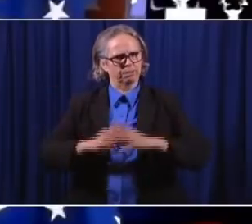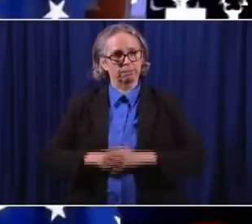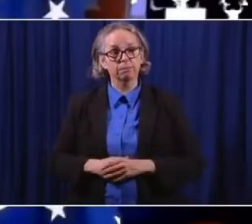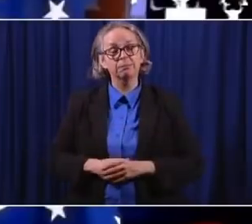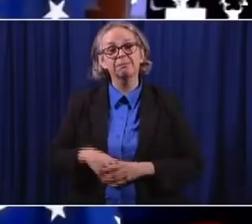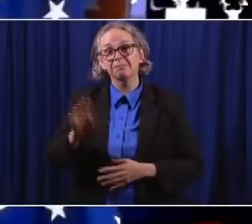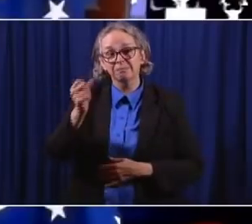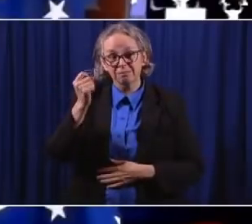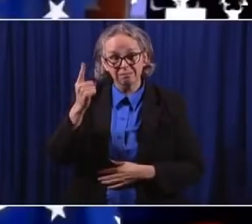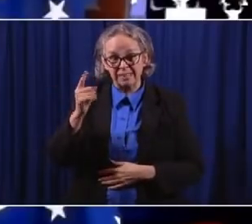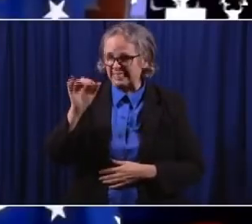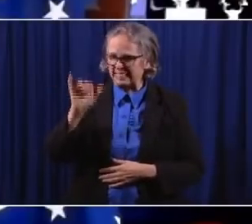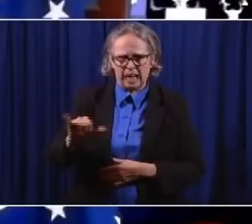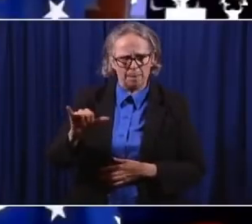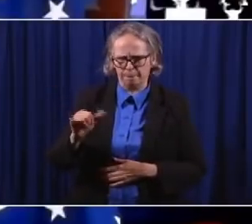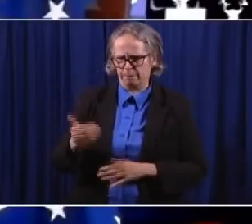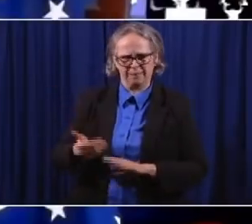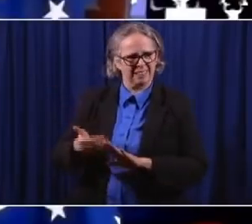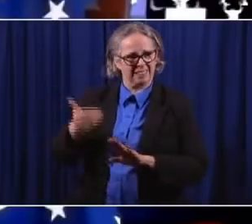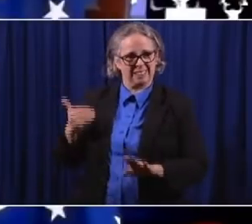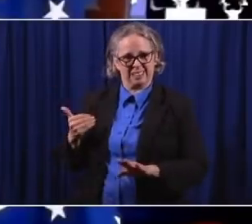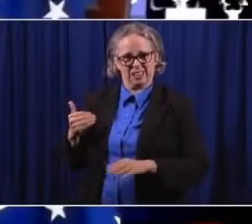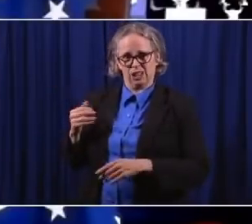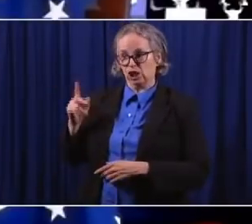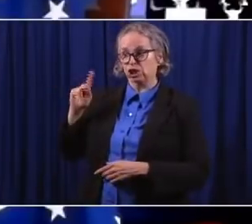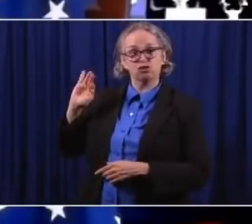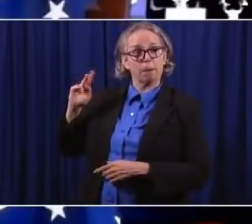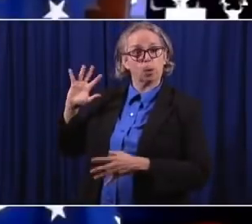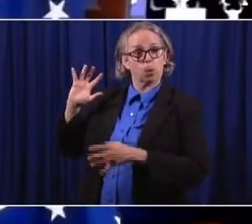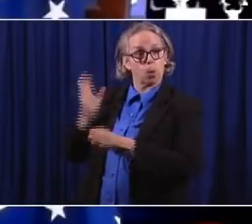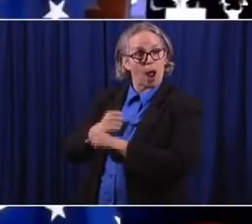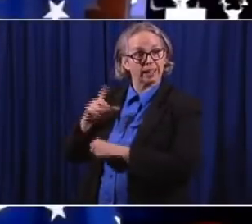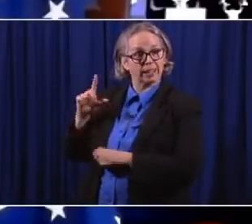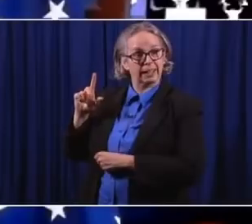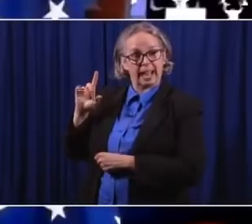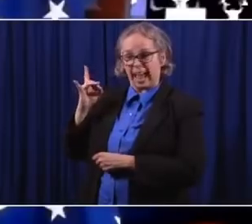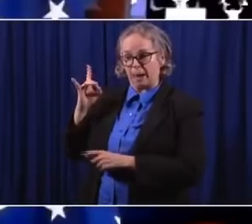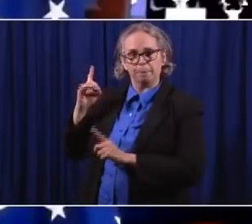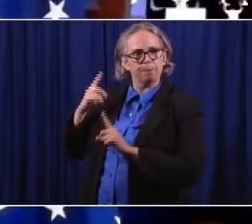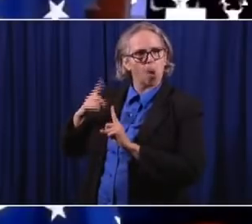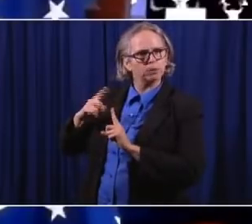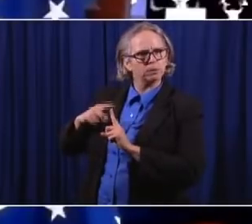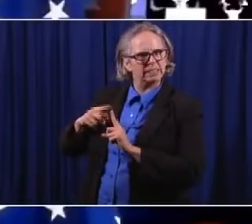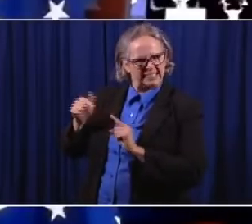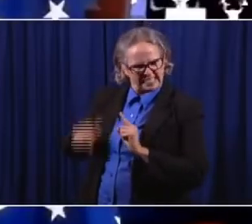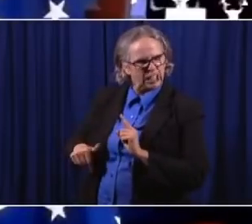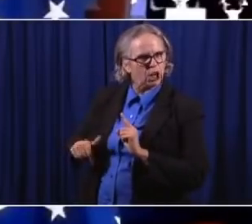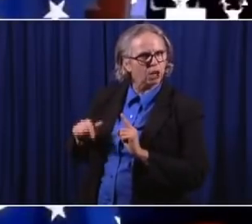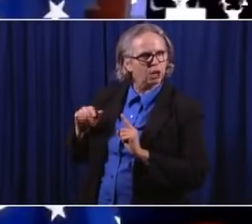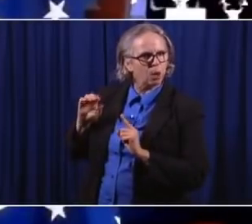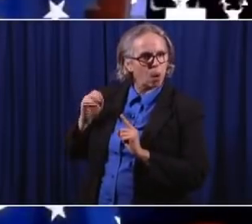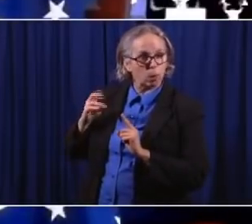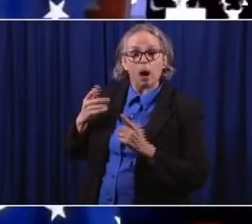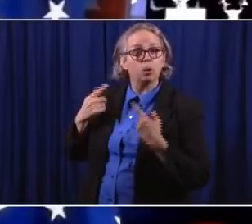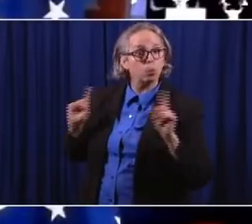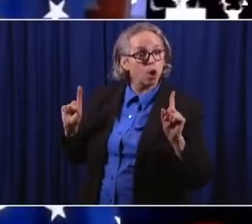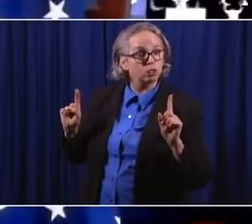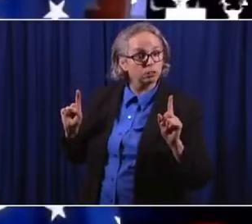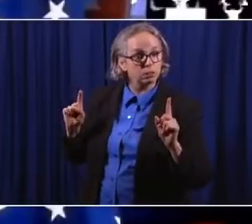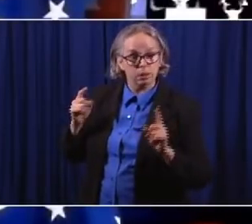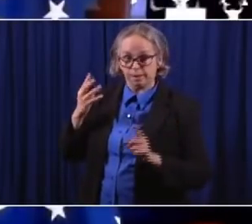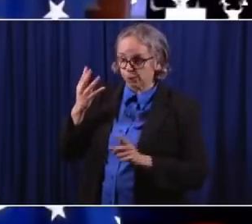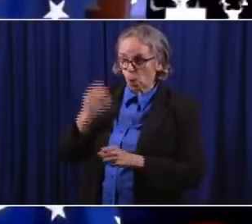when the president won the state by 8 points. So that nothing has changed about it. It worked well during the president's